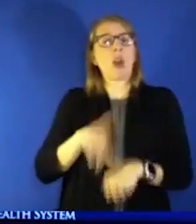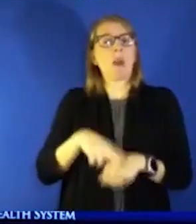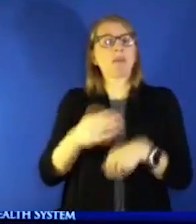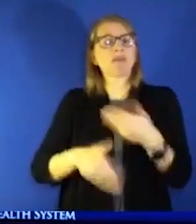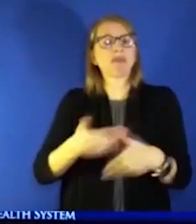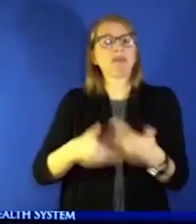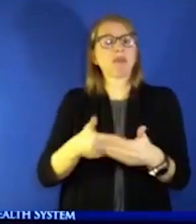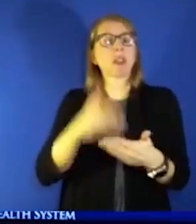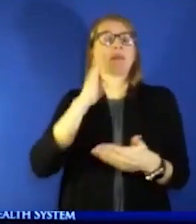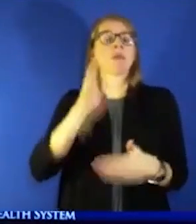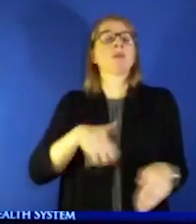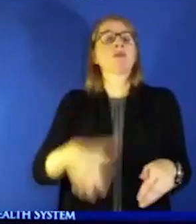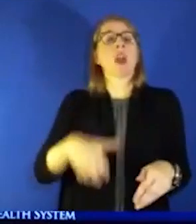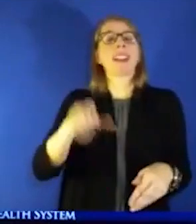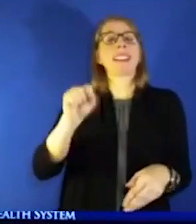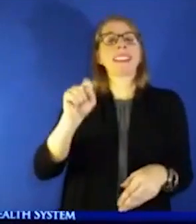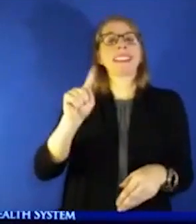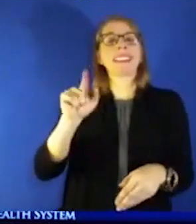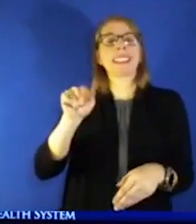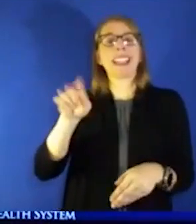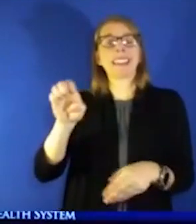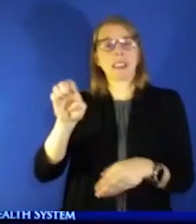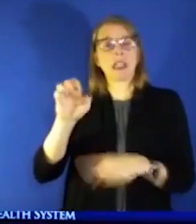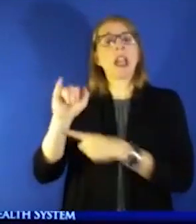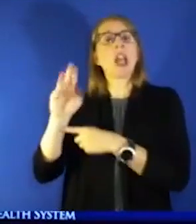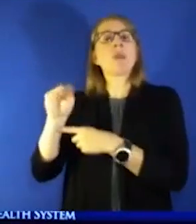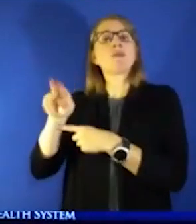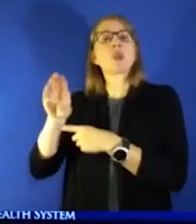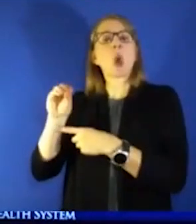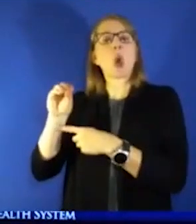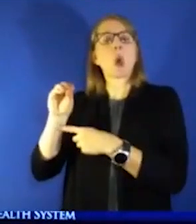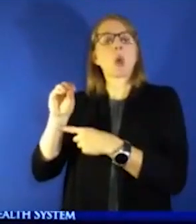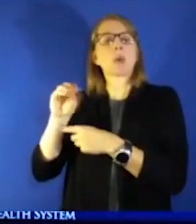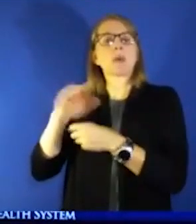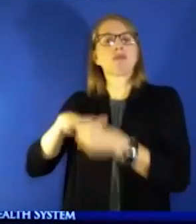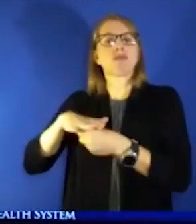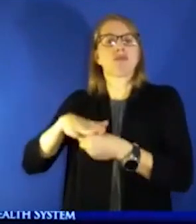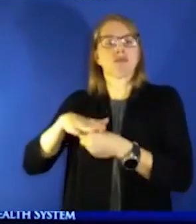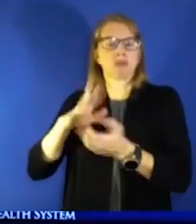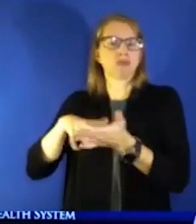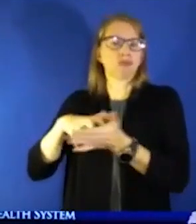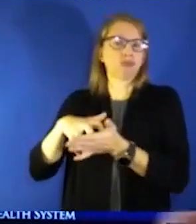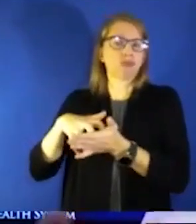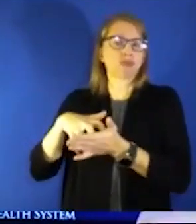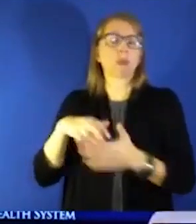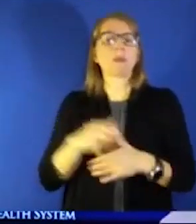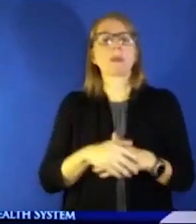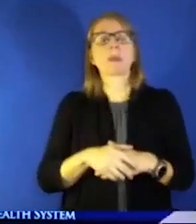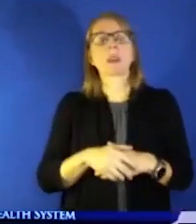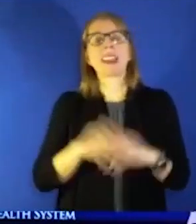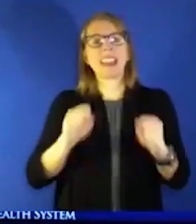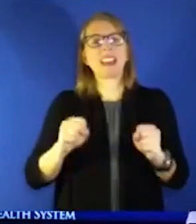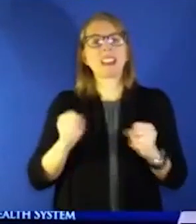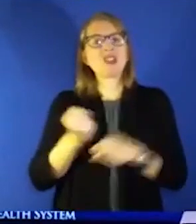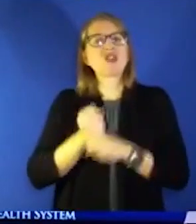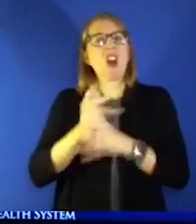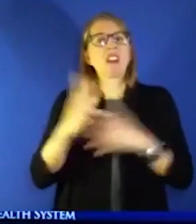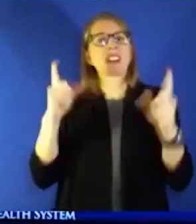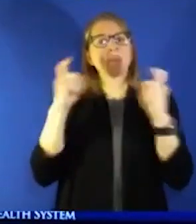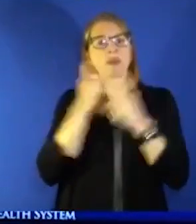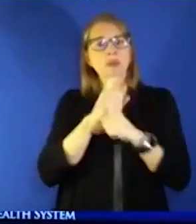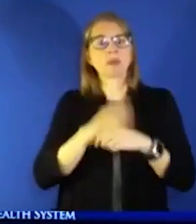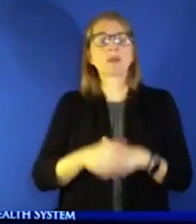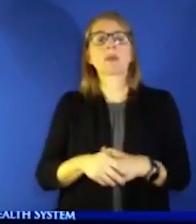pregnancy state is immunosuppressive or can lead to complications, as Dr. Ault talked about. So I think waiting that further period, if you don't have any